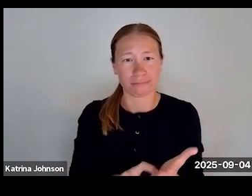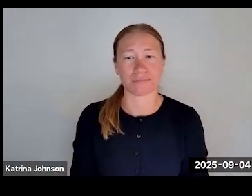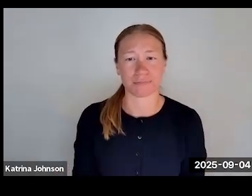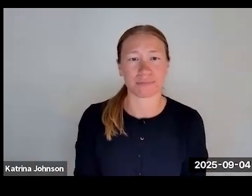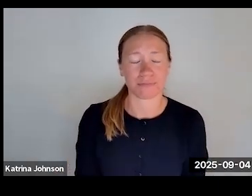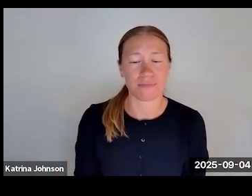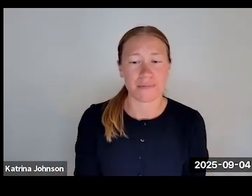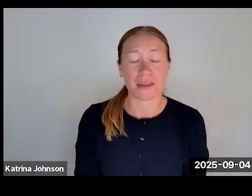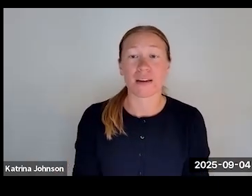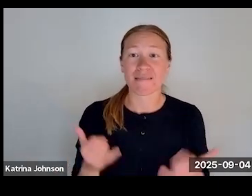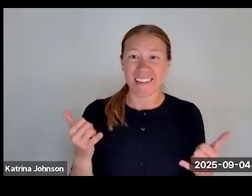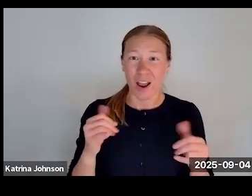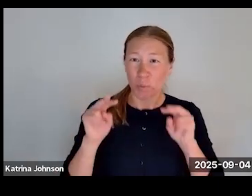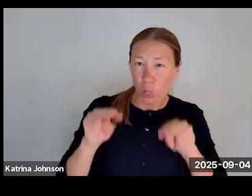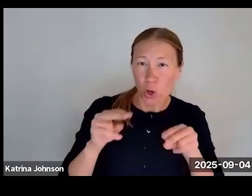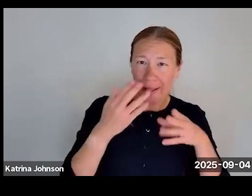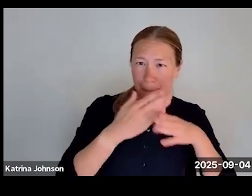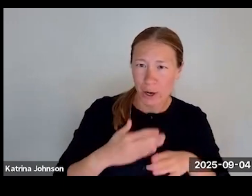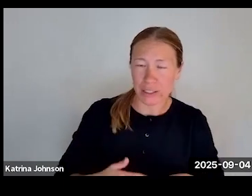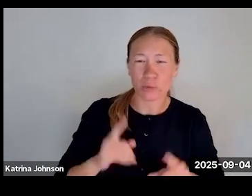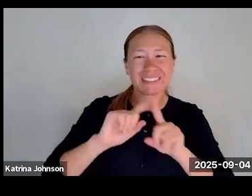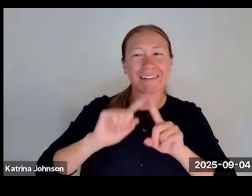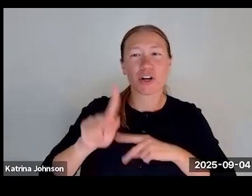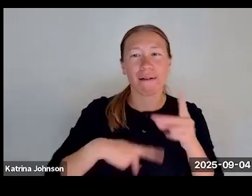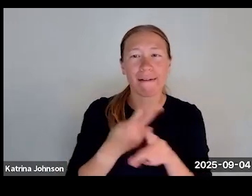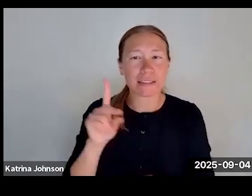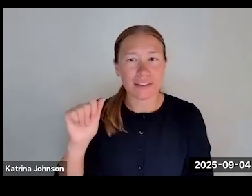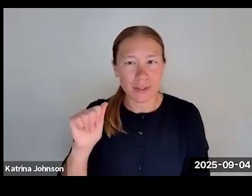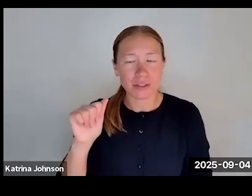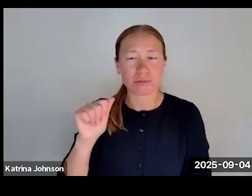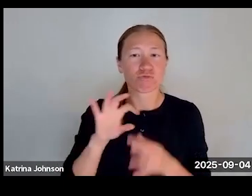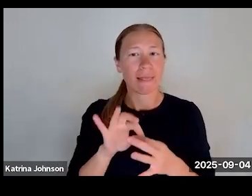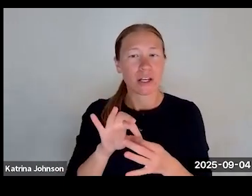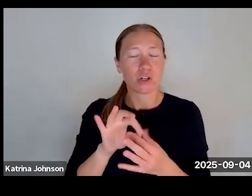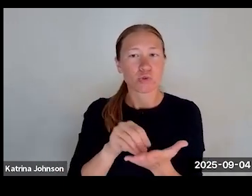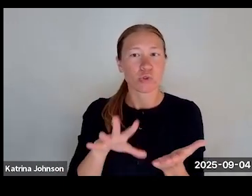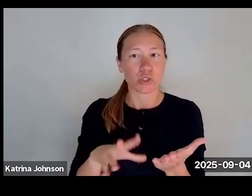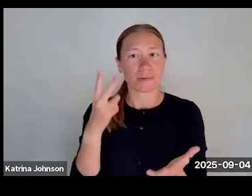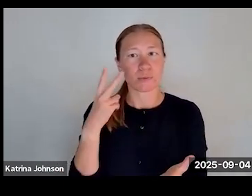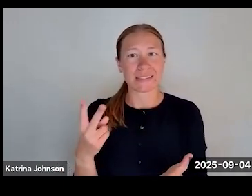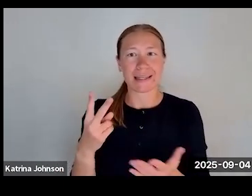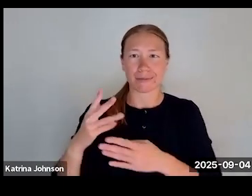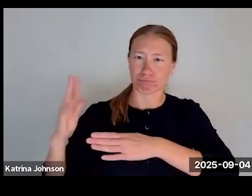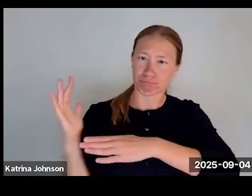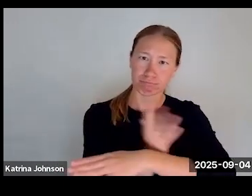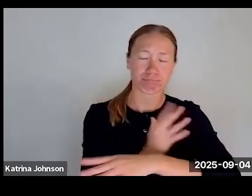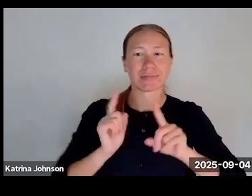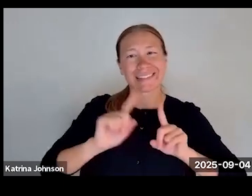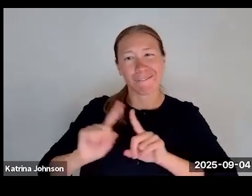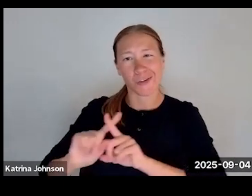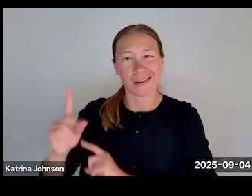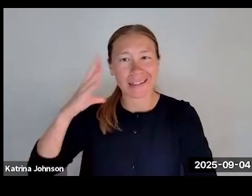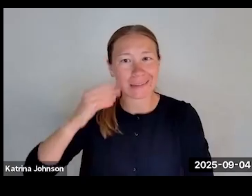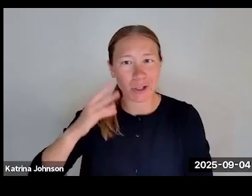When we look at the breakdown of disability types among students, we do see a wide range of experiences. According to